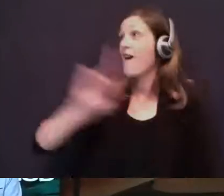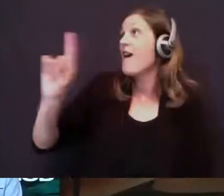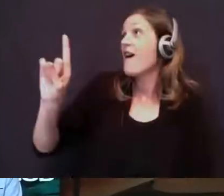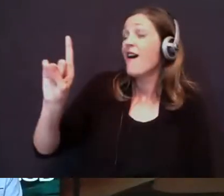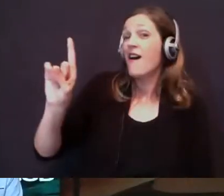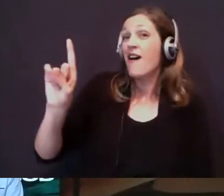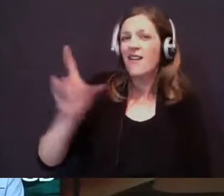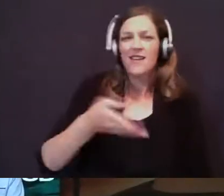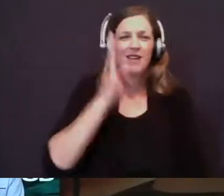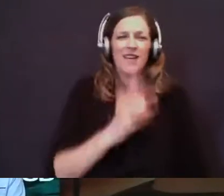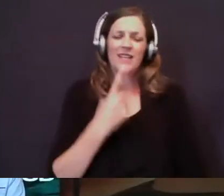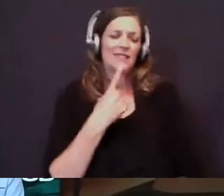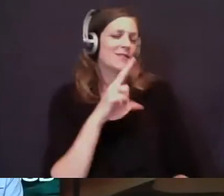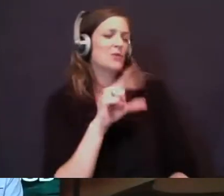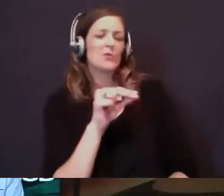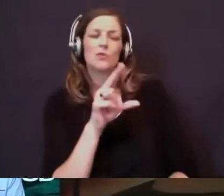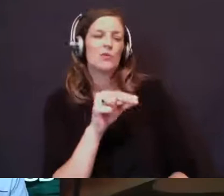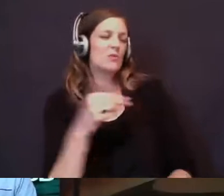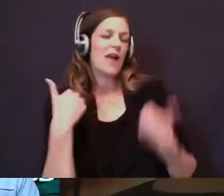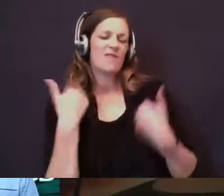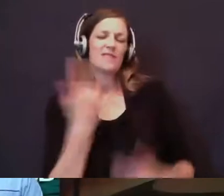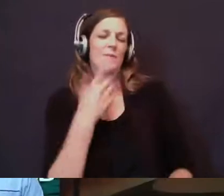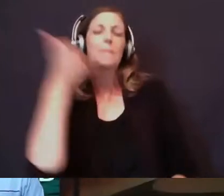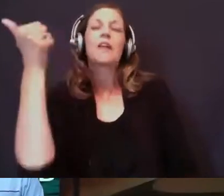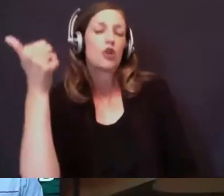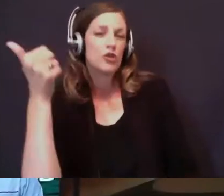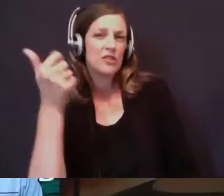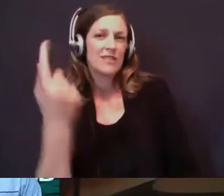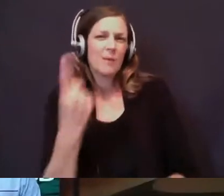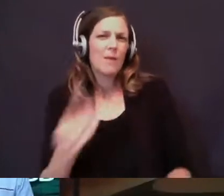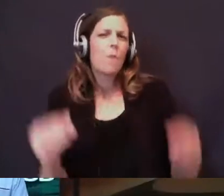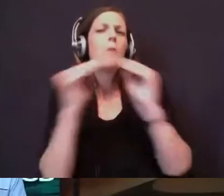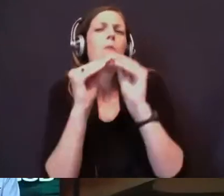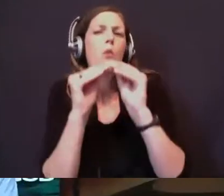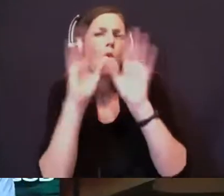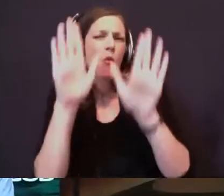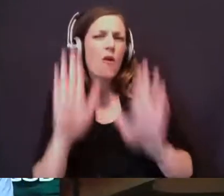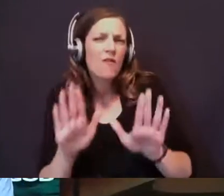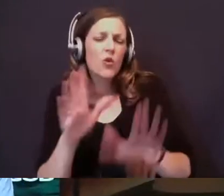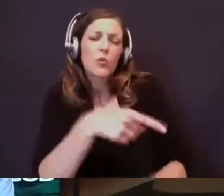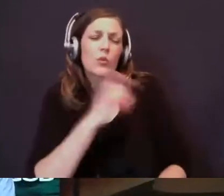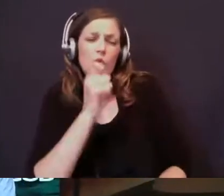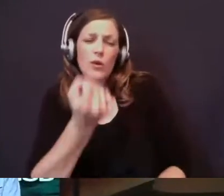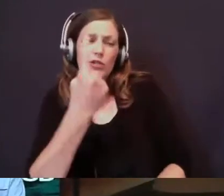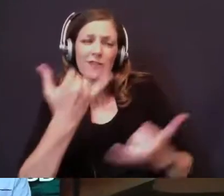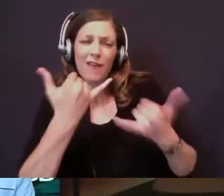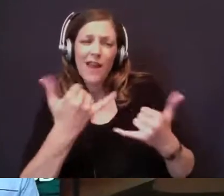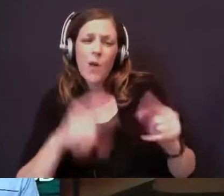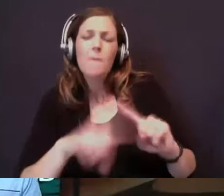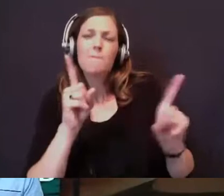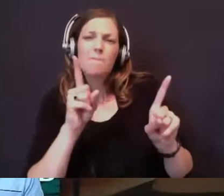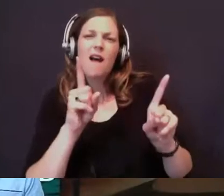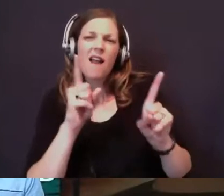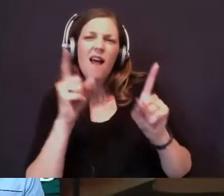God says, no, I have something better, something more wonderful. You don't understand it right now, but I'm working